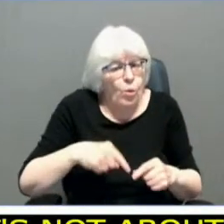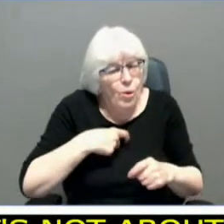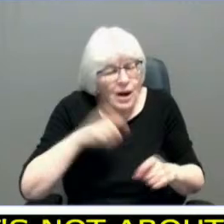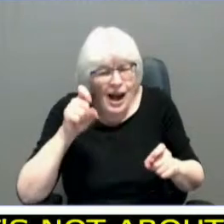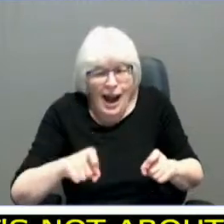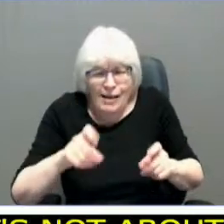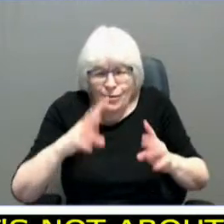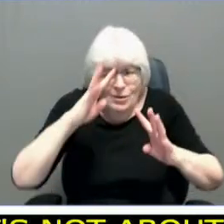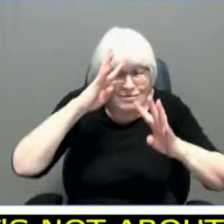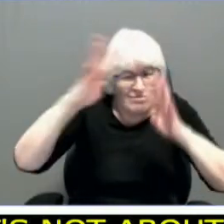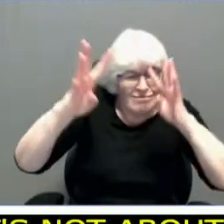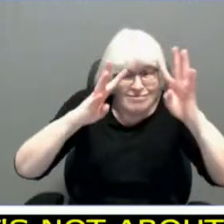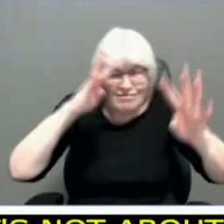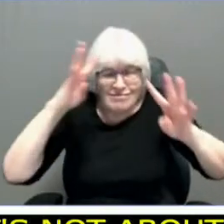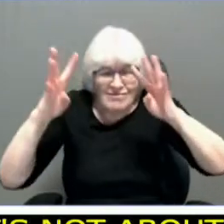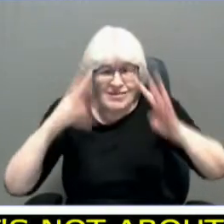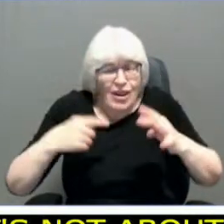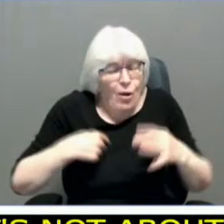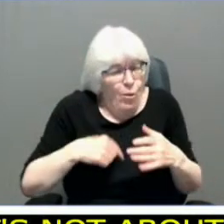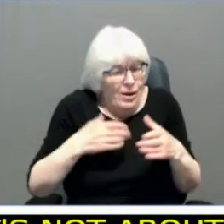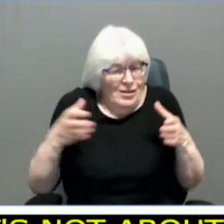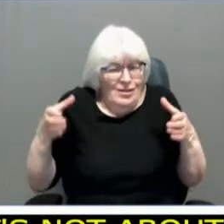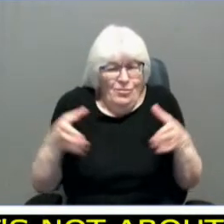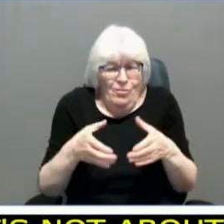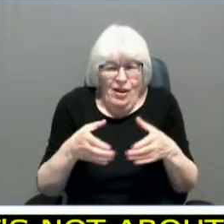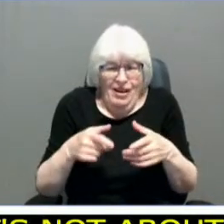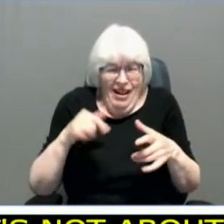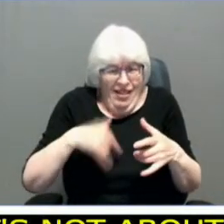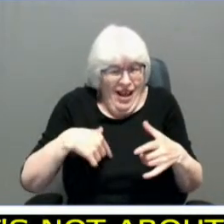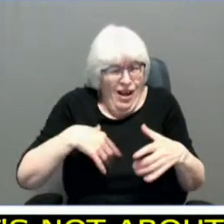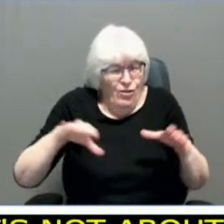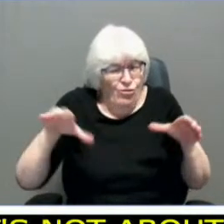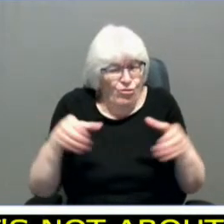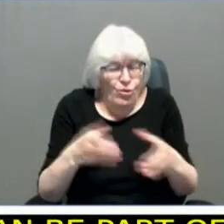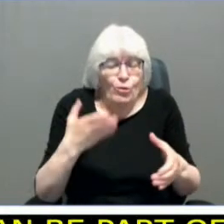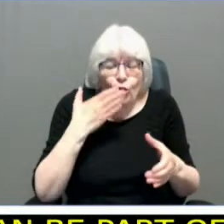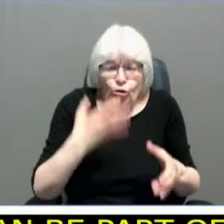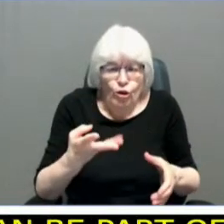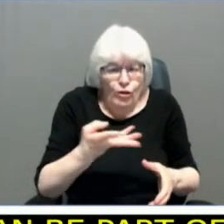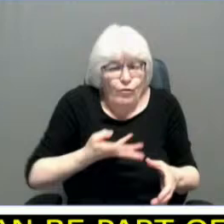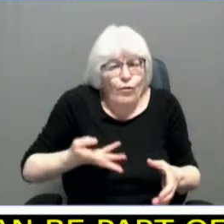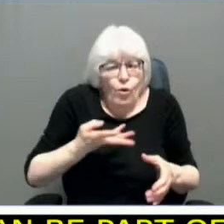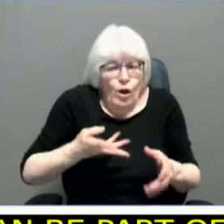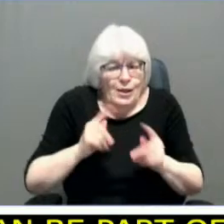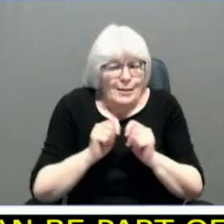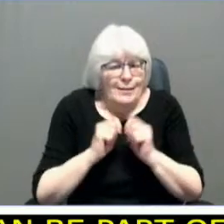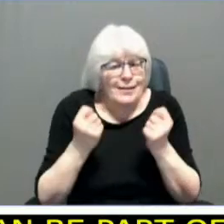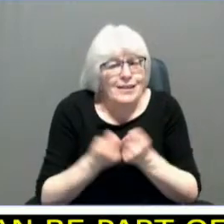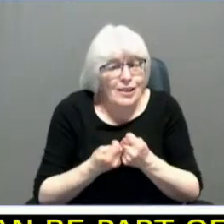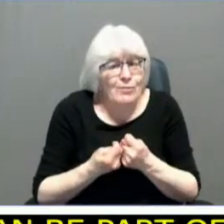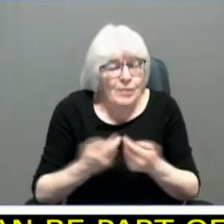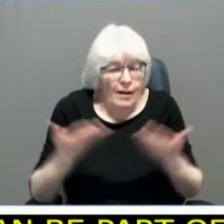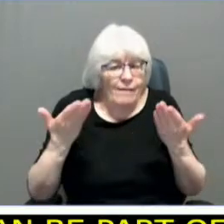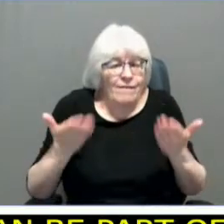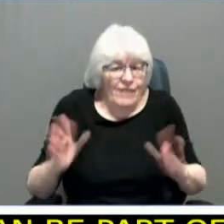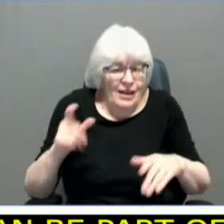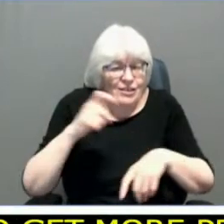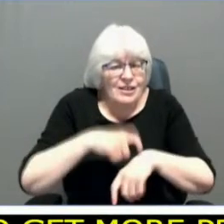we're nimbler, and we have a great cooperative team. That's all the time we have for today. Thank you, Premiers.